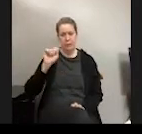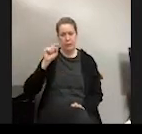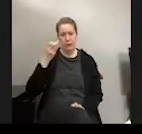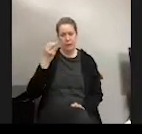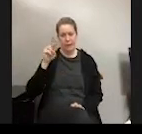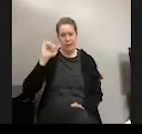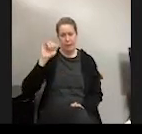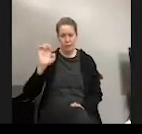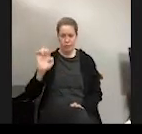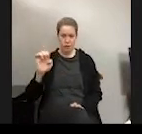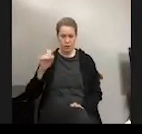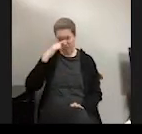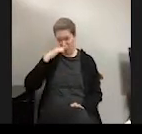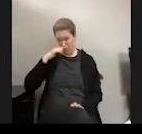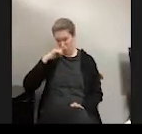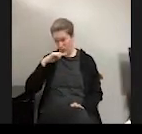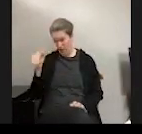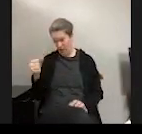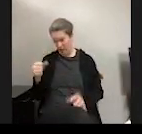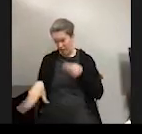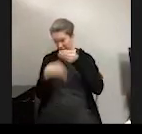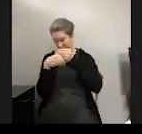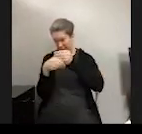fill in the gaps.